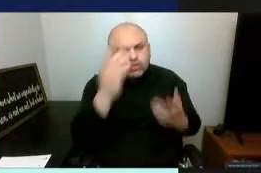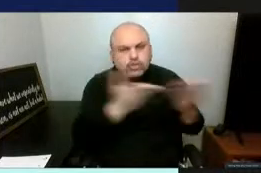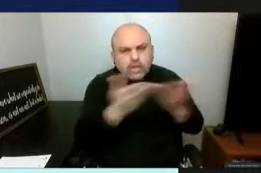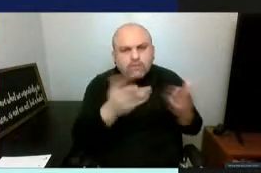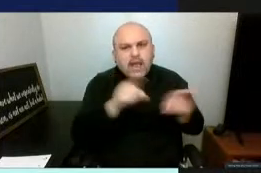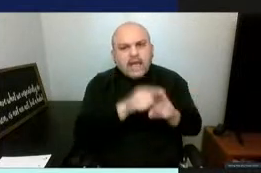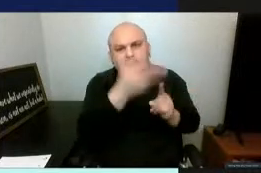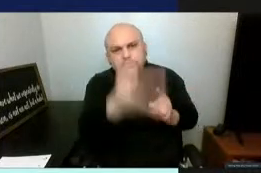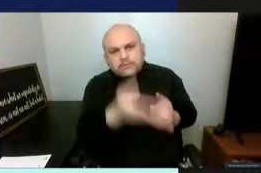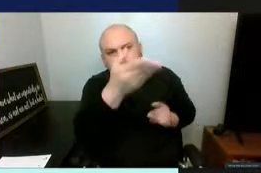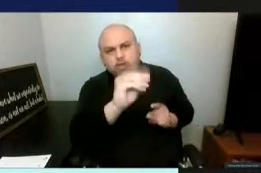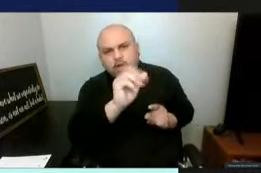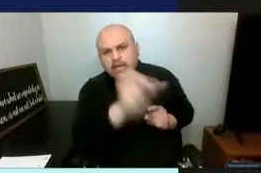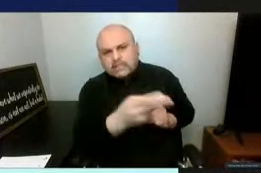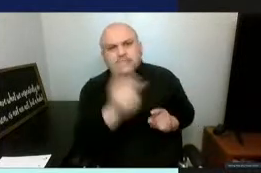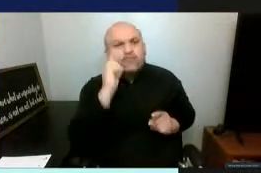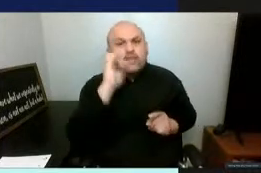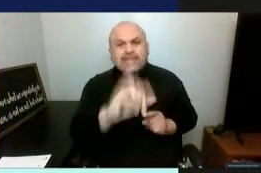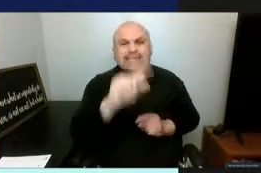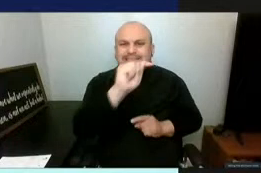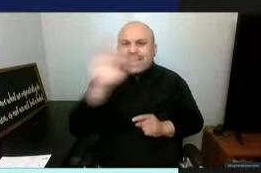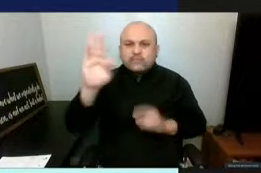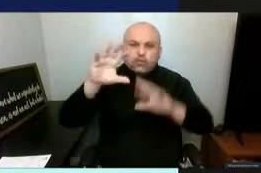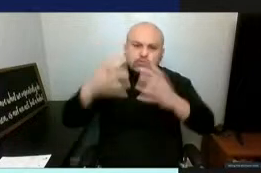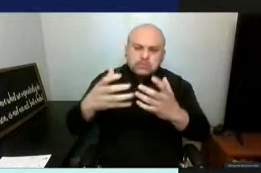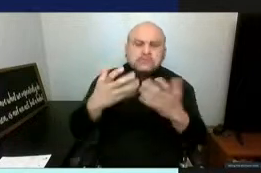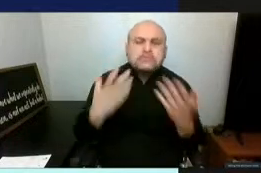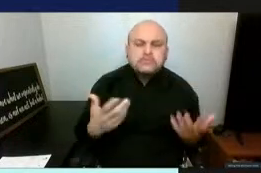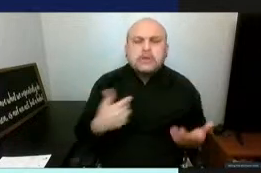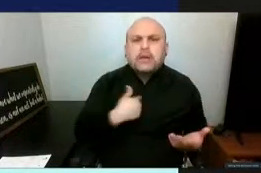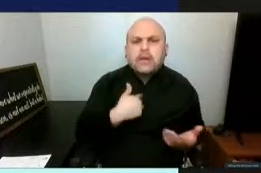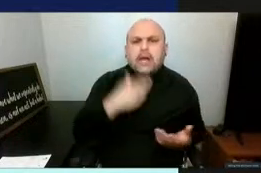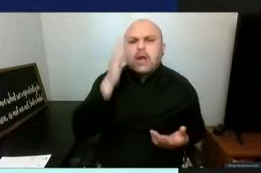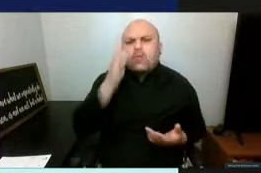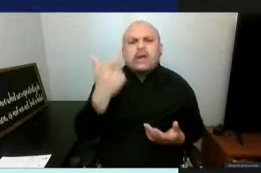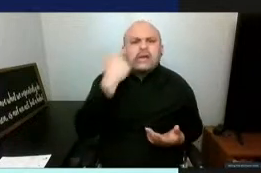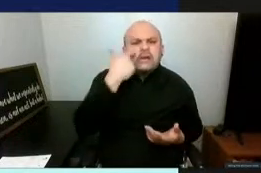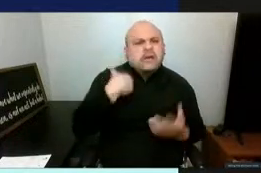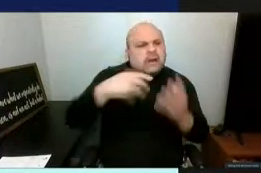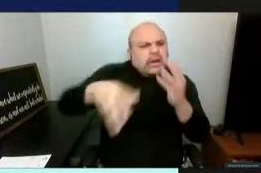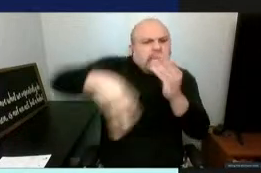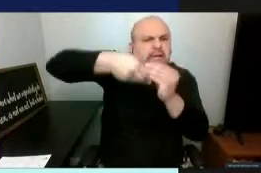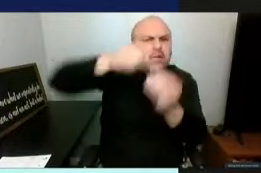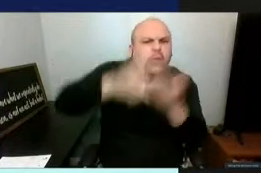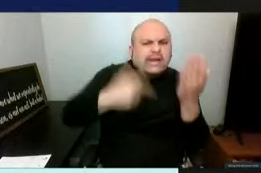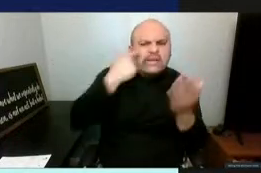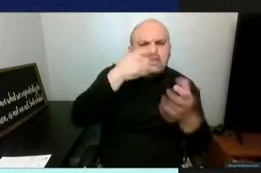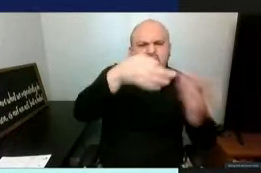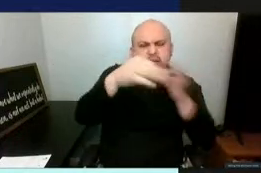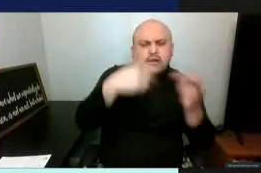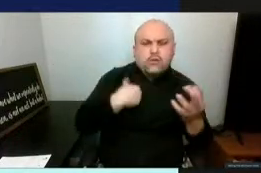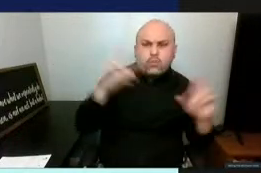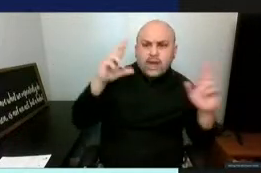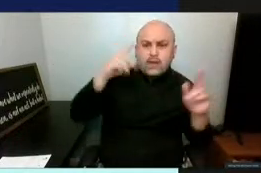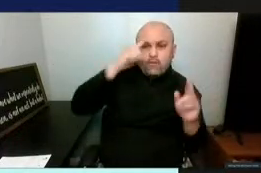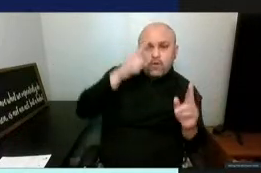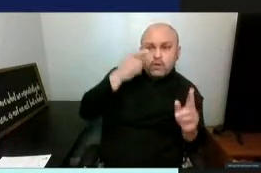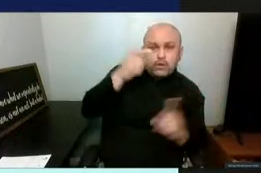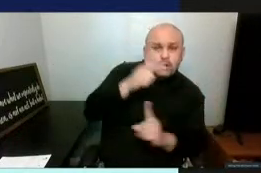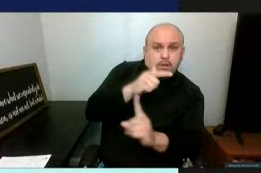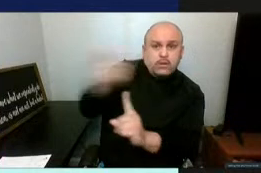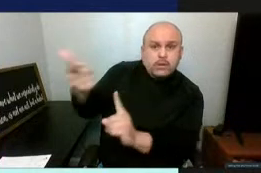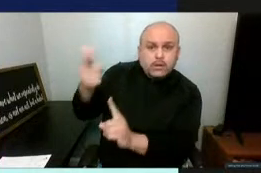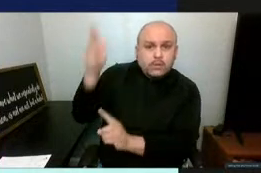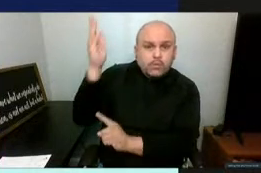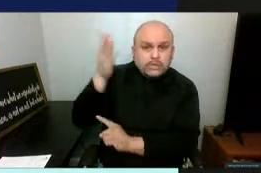of this task force. I will just pick up where you left off. We are now ready for our presentations from